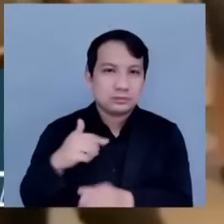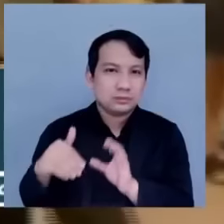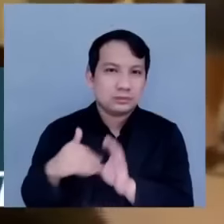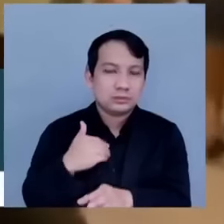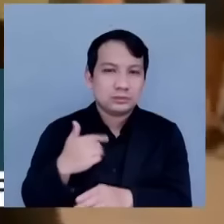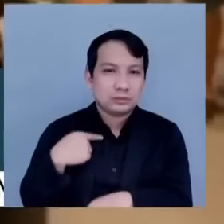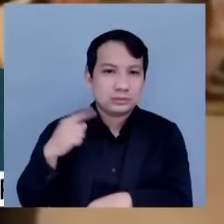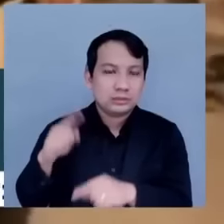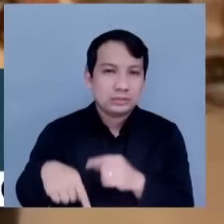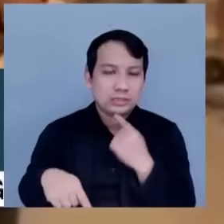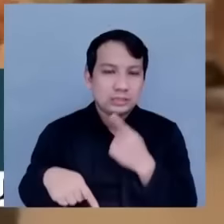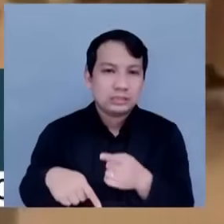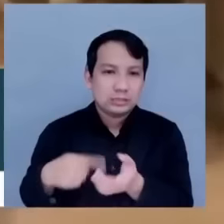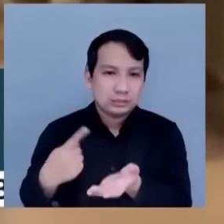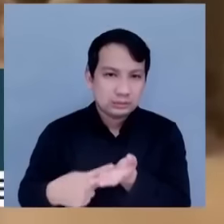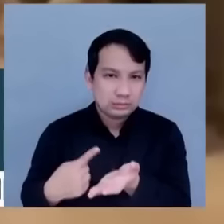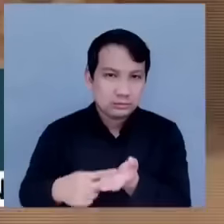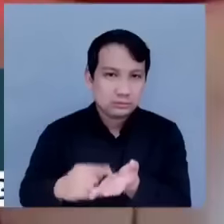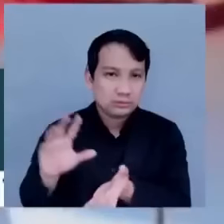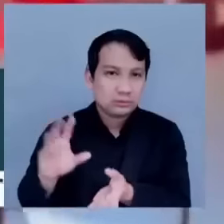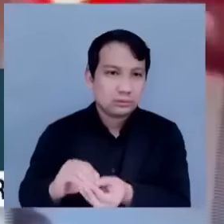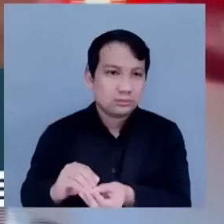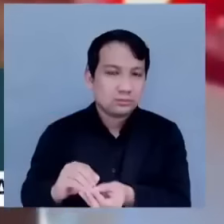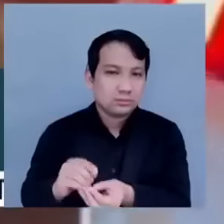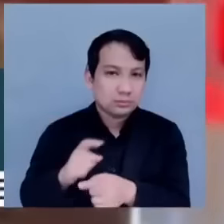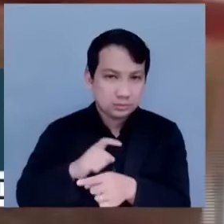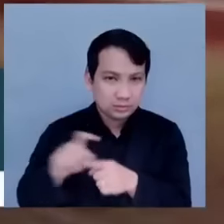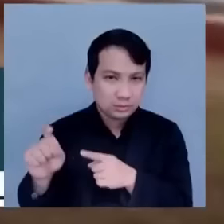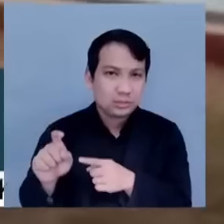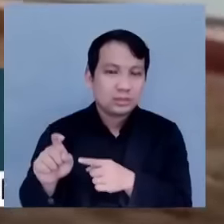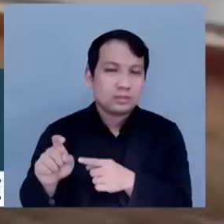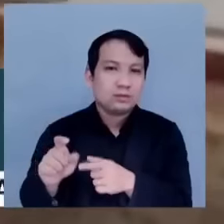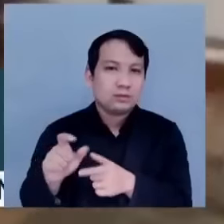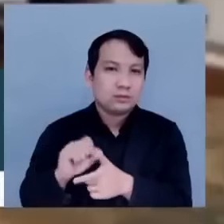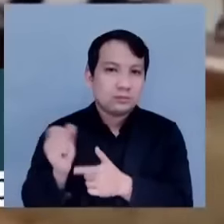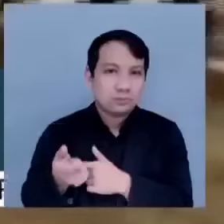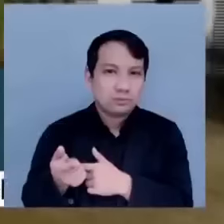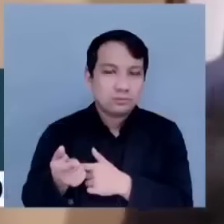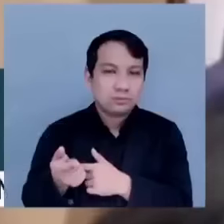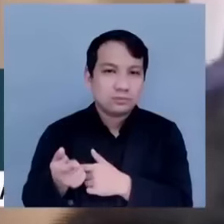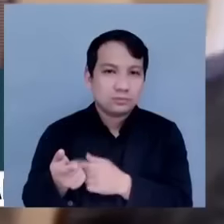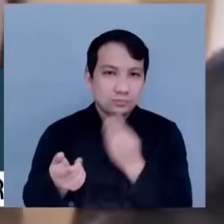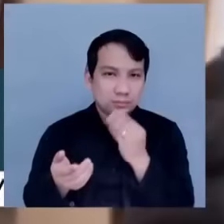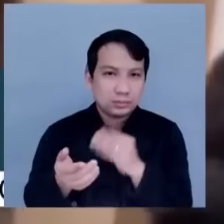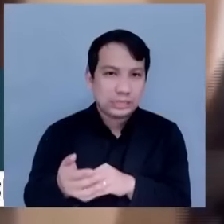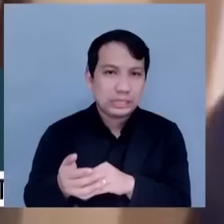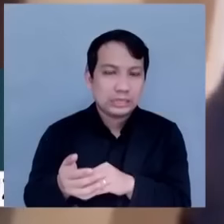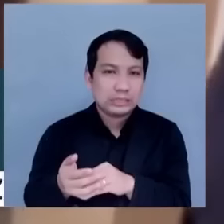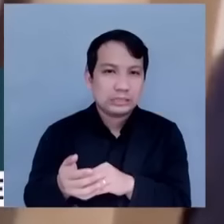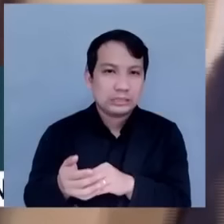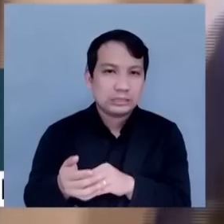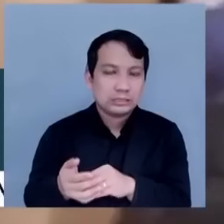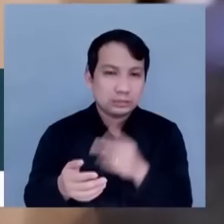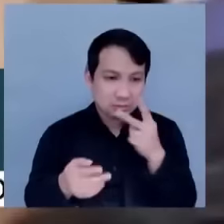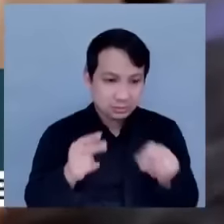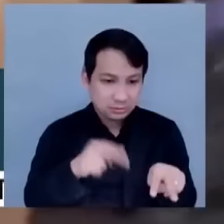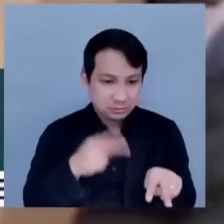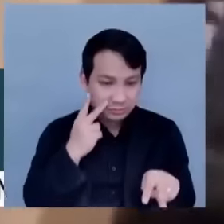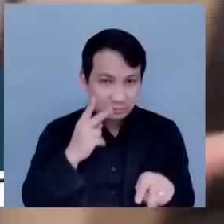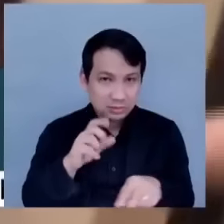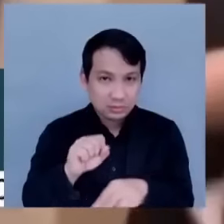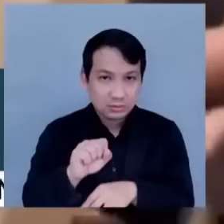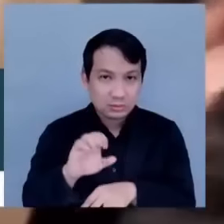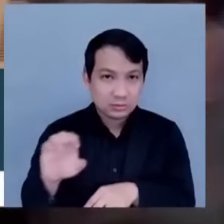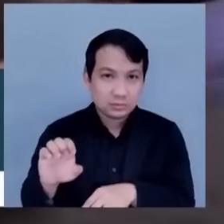to talk to her or text to her. In fact, all my messages were not seen. Eh. Di ba may seen mode? Uh-huh. May